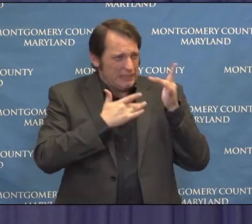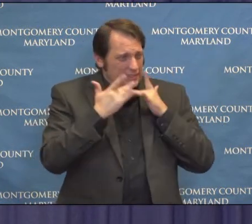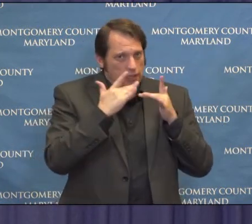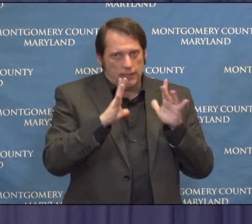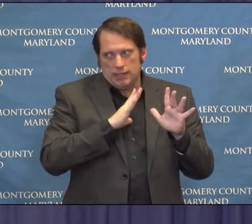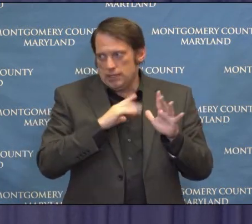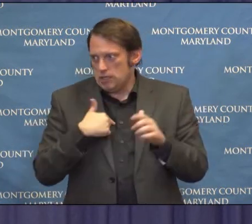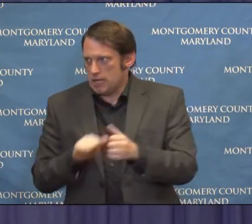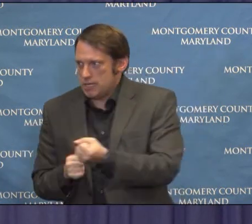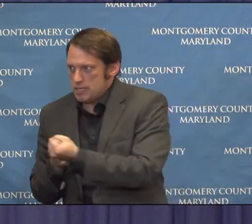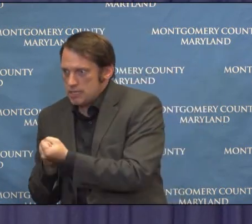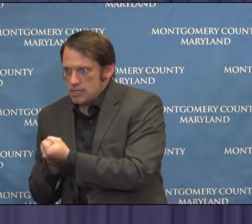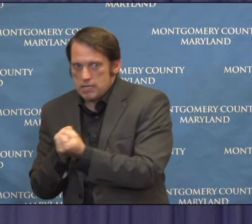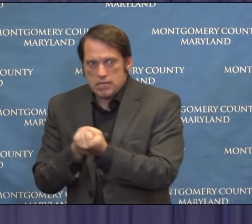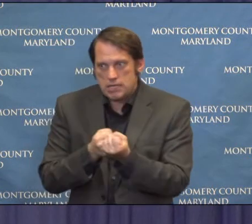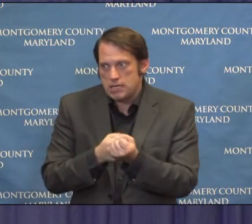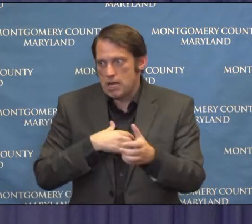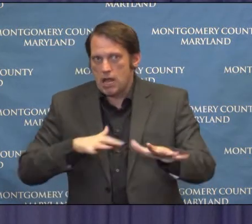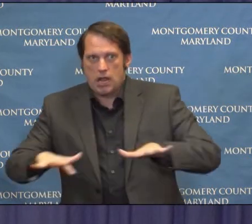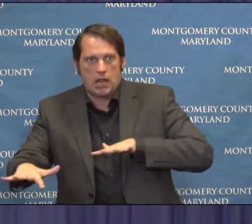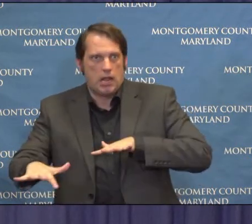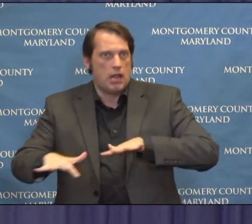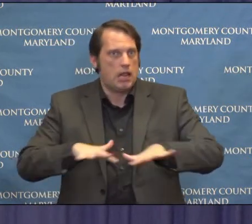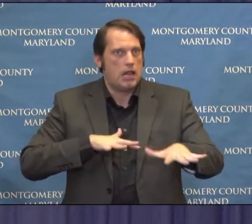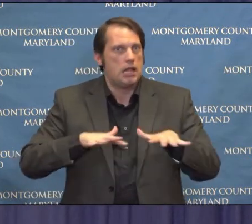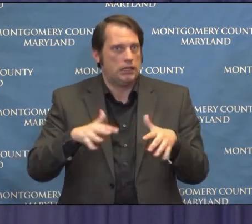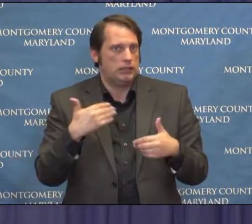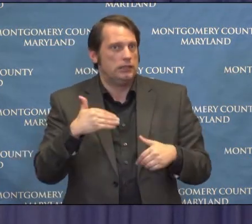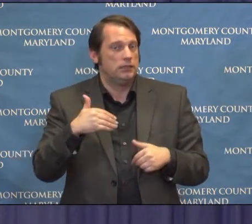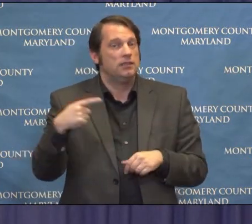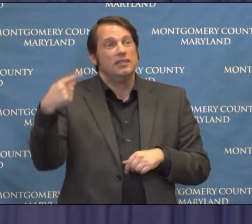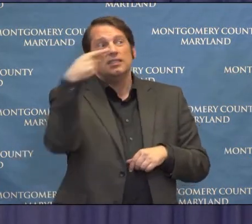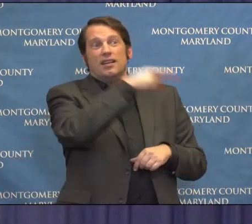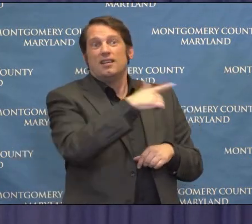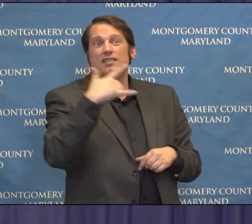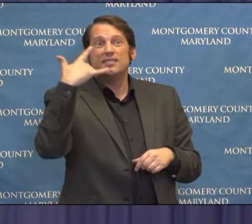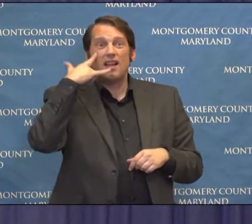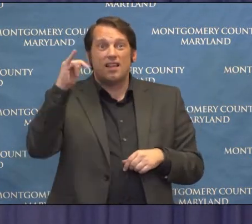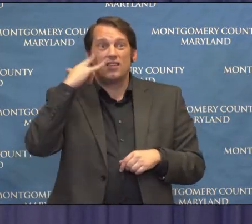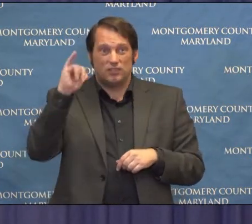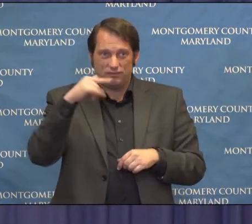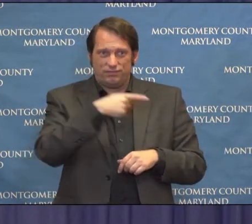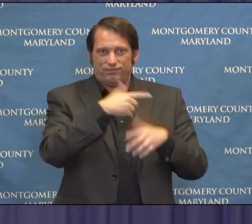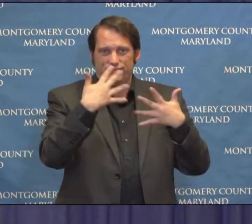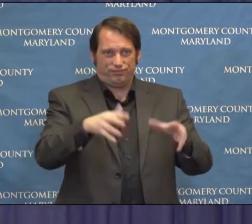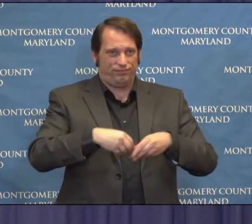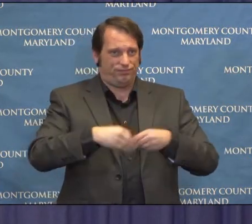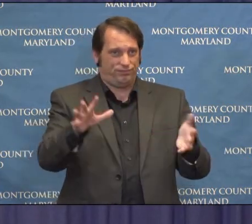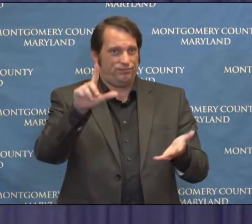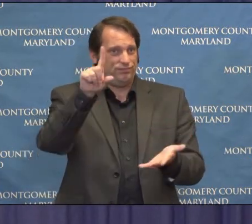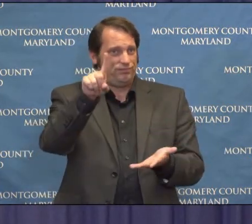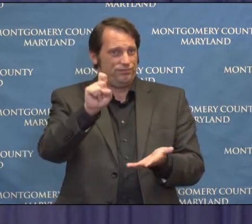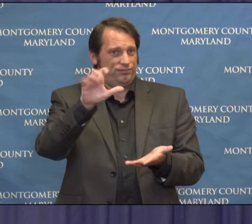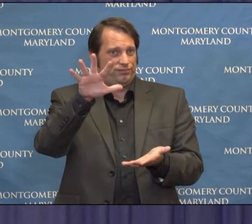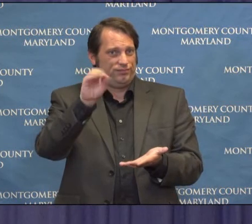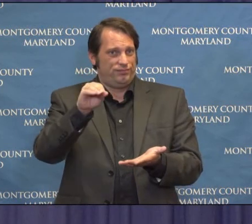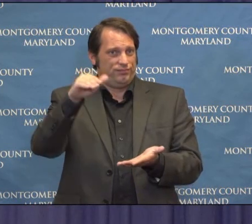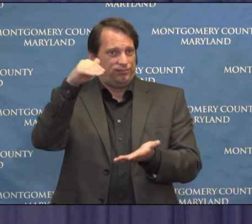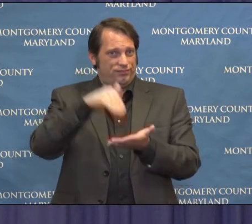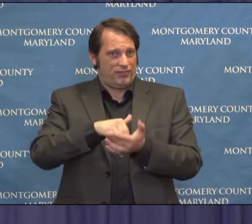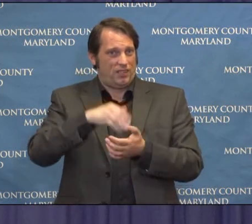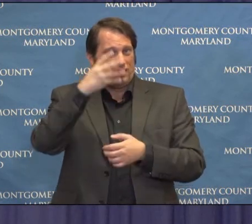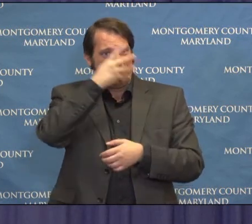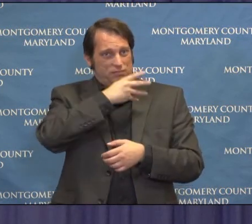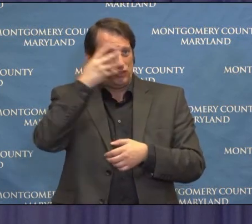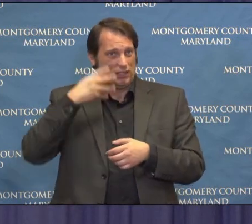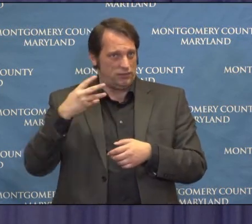you know, California's governor announced they were going to do $500 checks for 150,000 undocumented folks. And I thought, hey, that's a drop